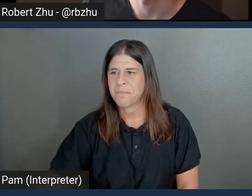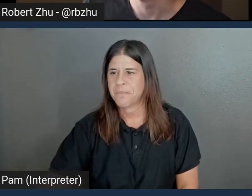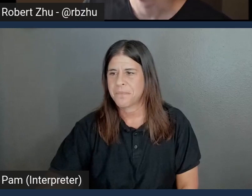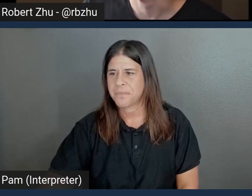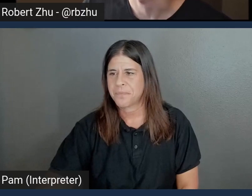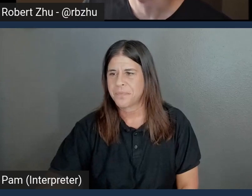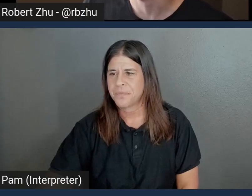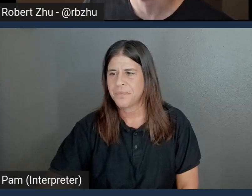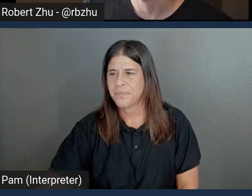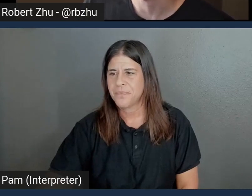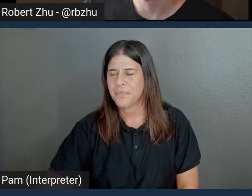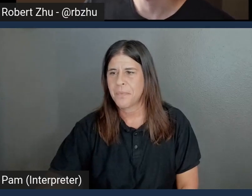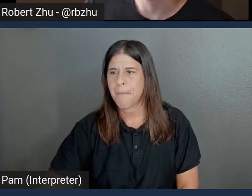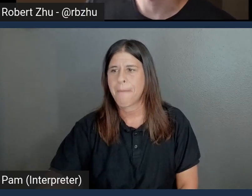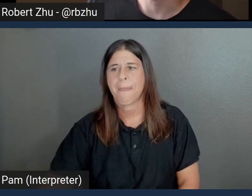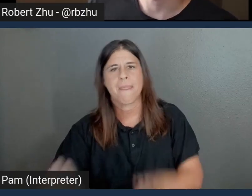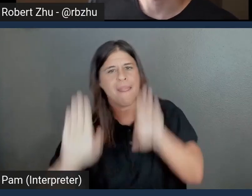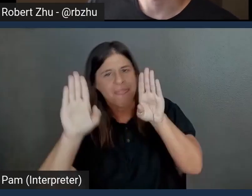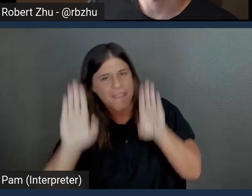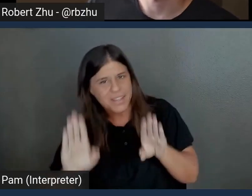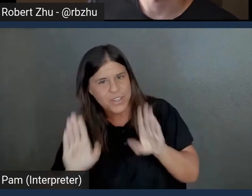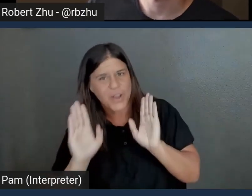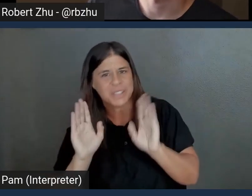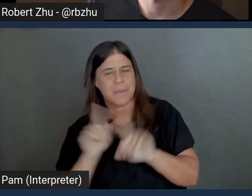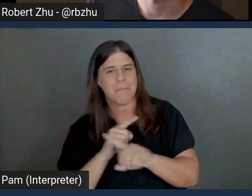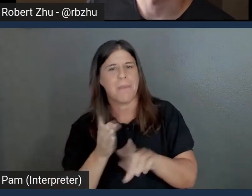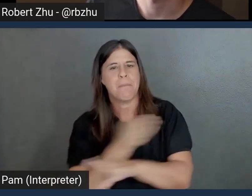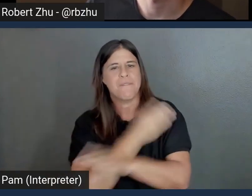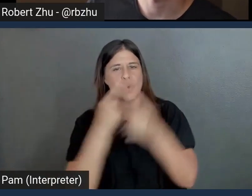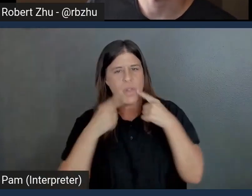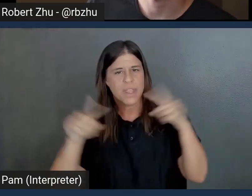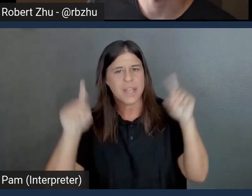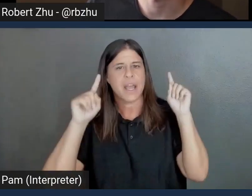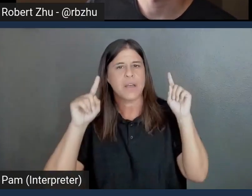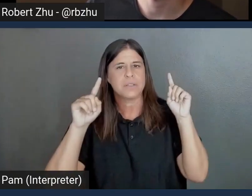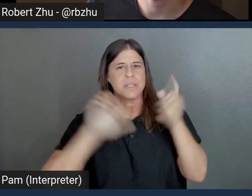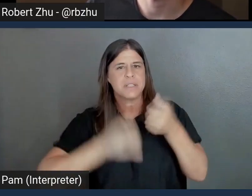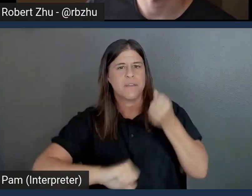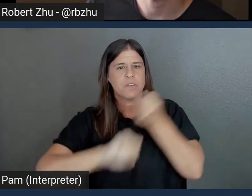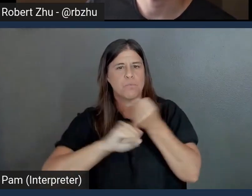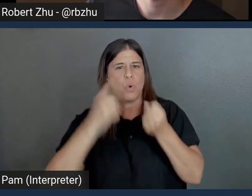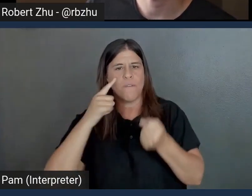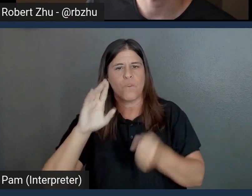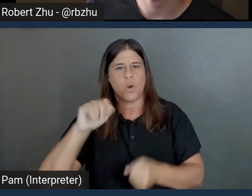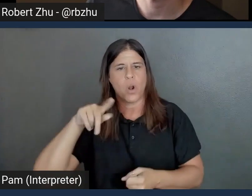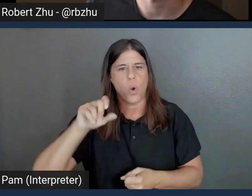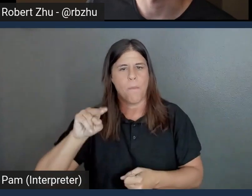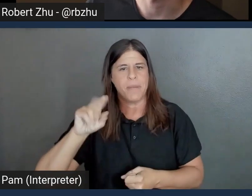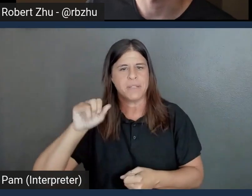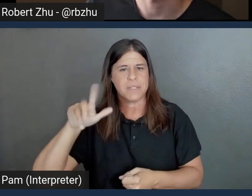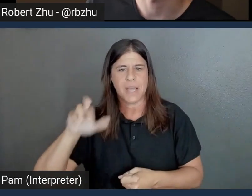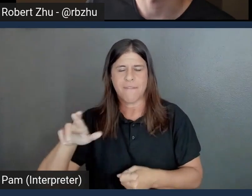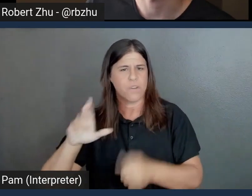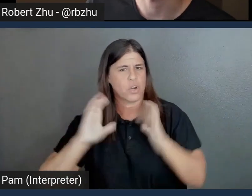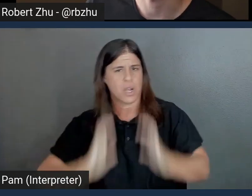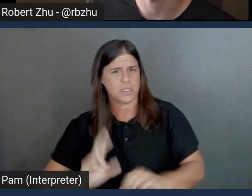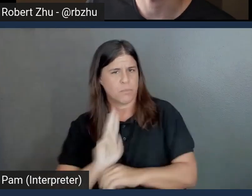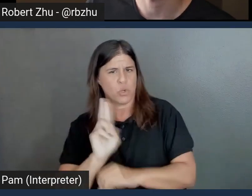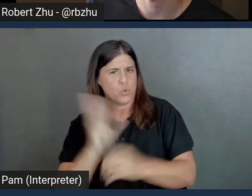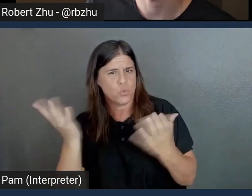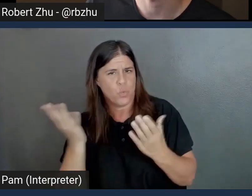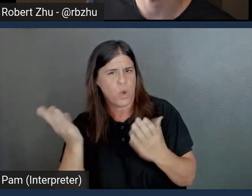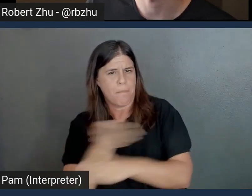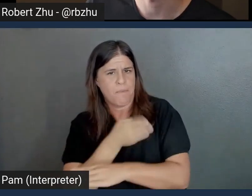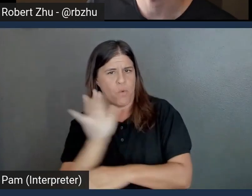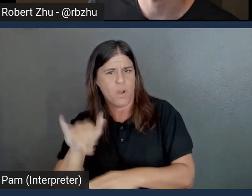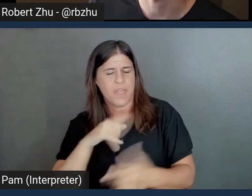That's awesome. Well, before the announcement of support for OpenCypher, what were customers using, and what are